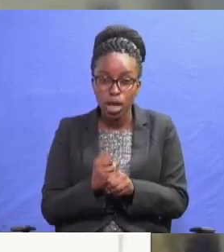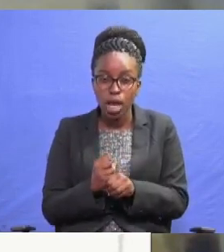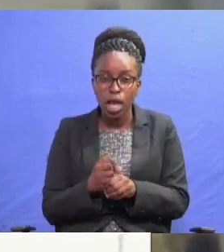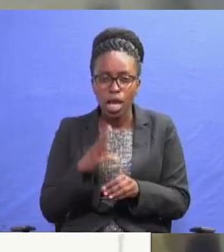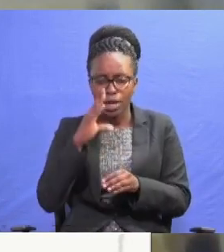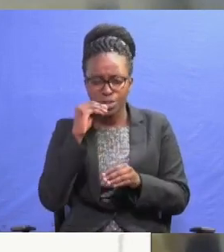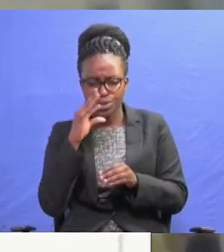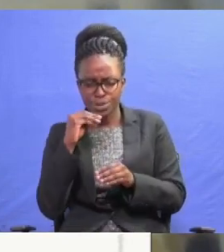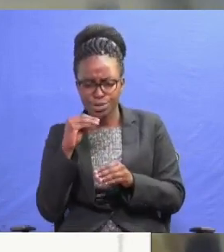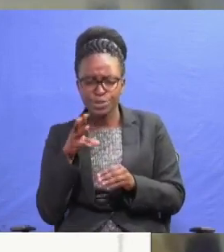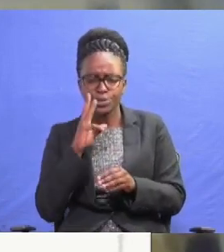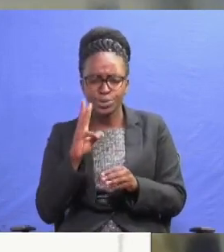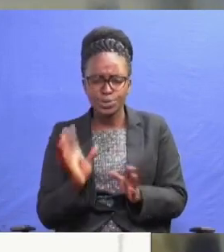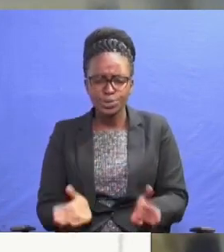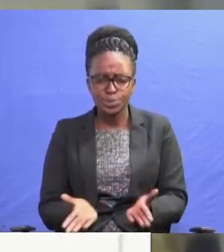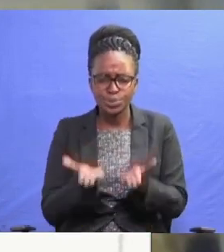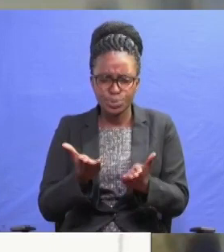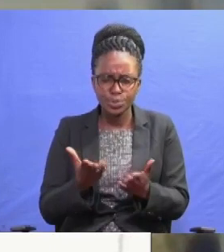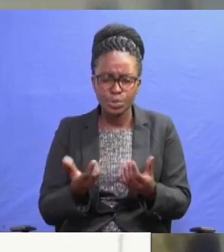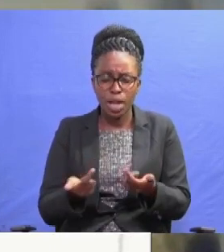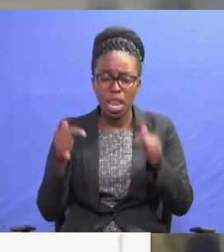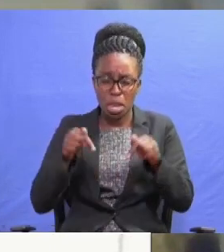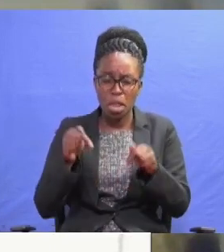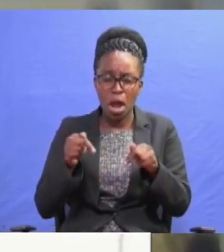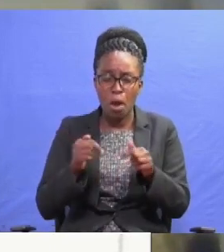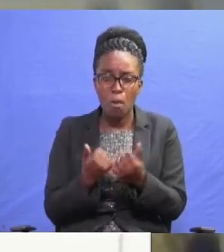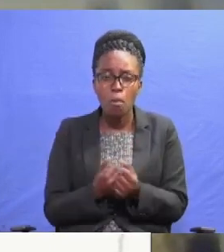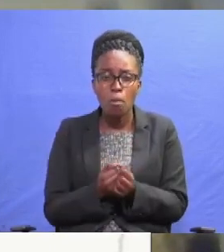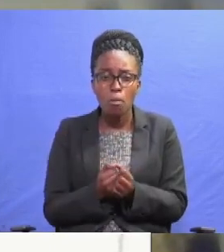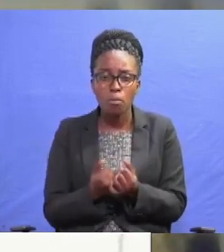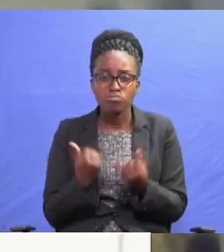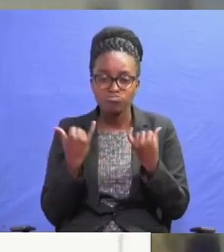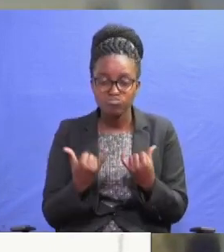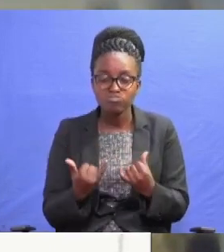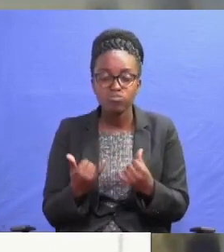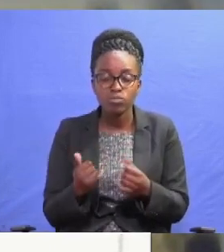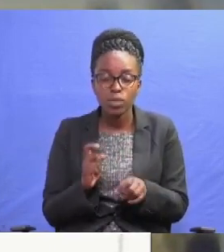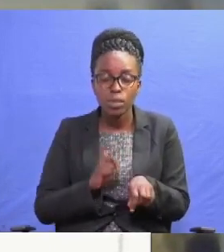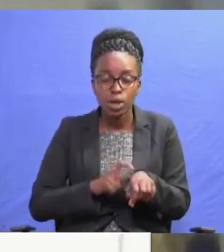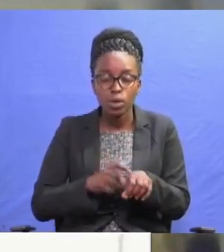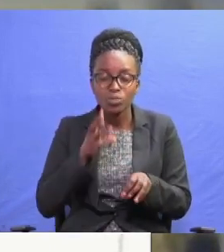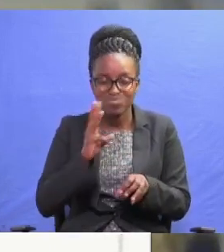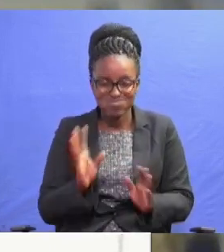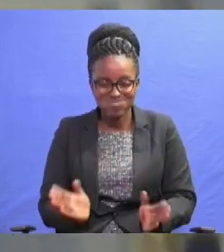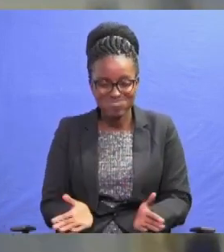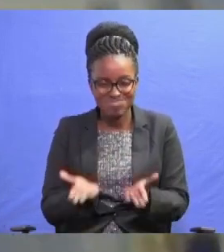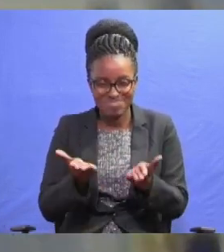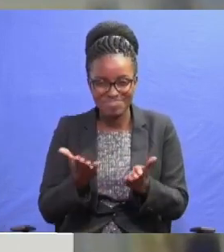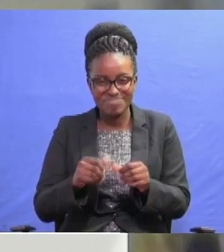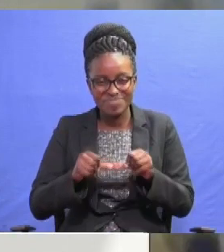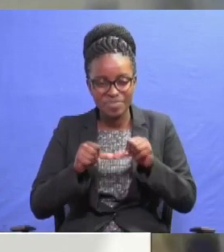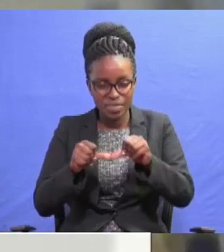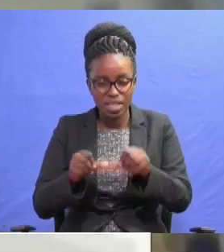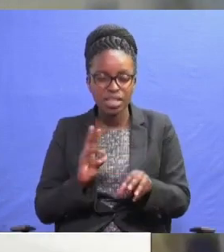we are having flash floods, or we are actually having enhanced flooding? Because flash floods will